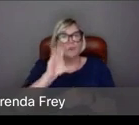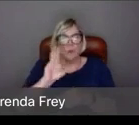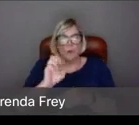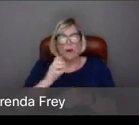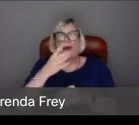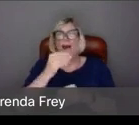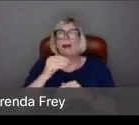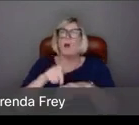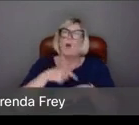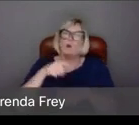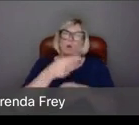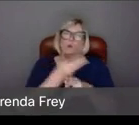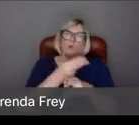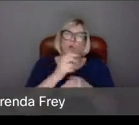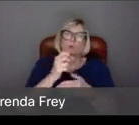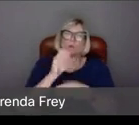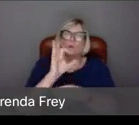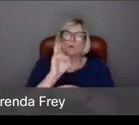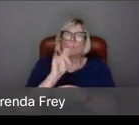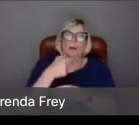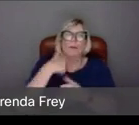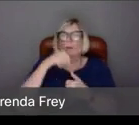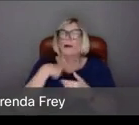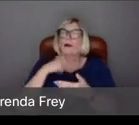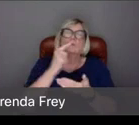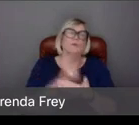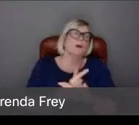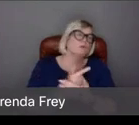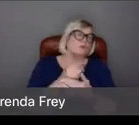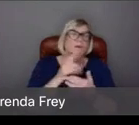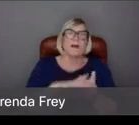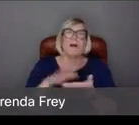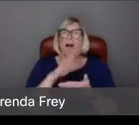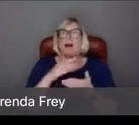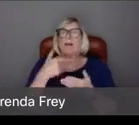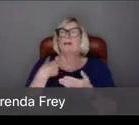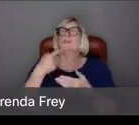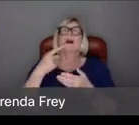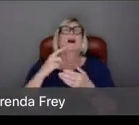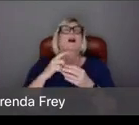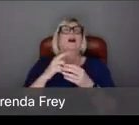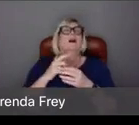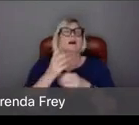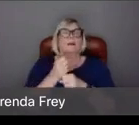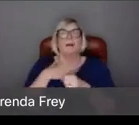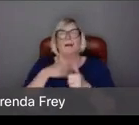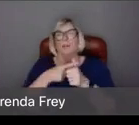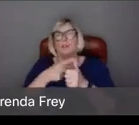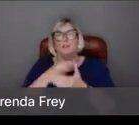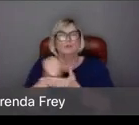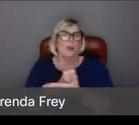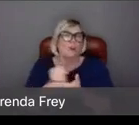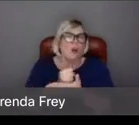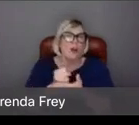I remember, when I had just come out of college and I had just gotten my first credit card and I maxed it out really fast, and yeah, that happened.